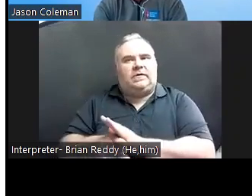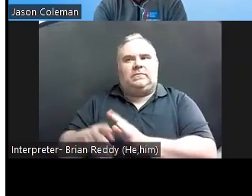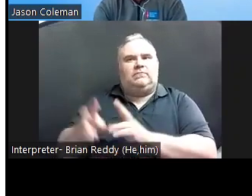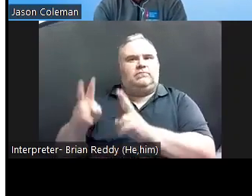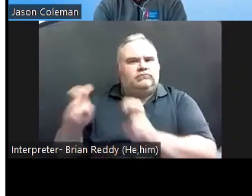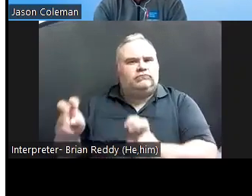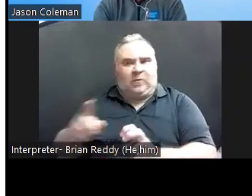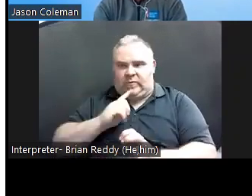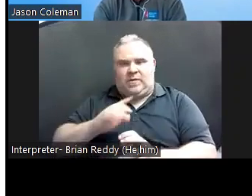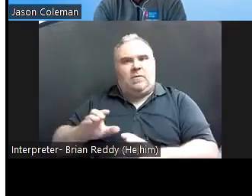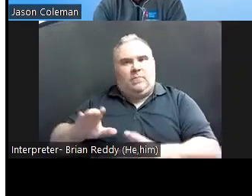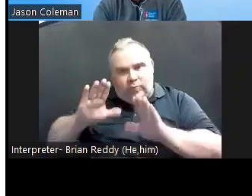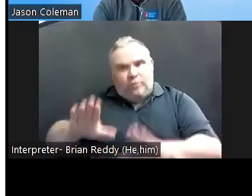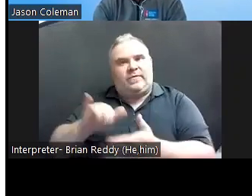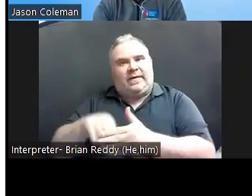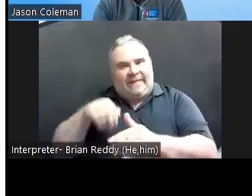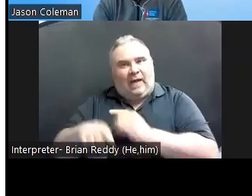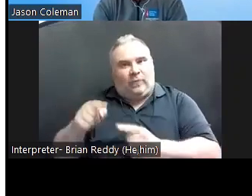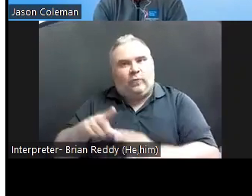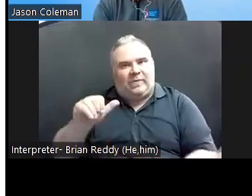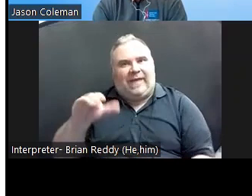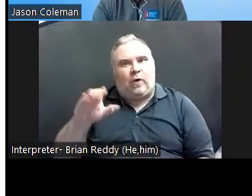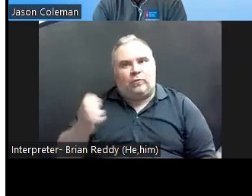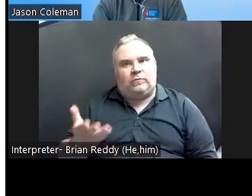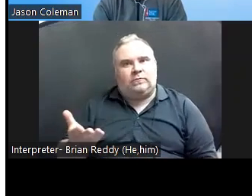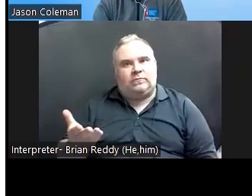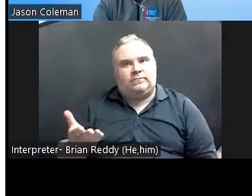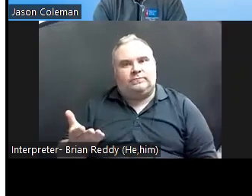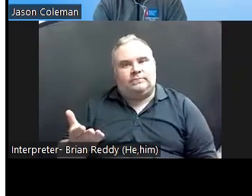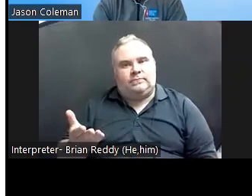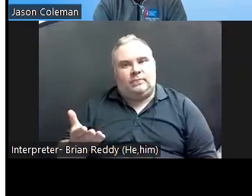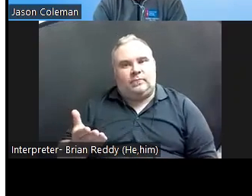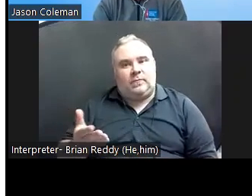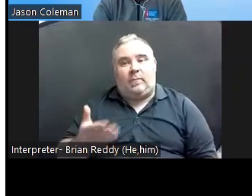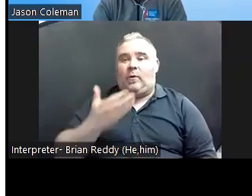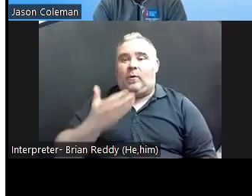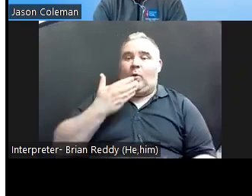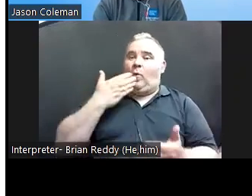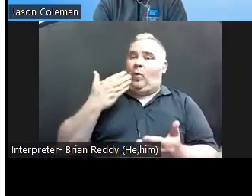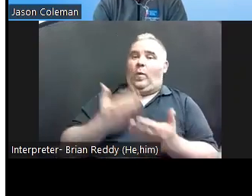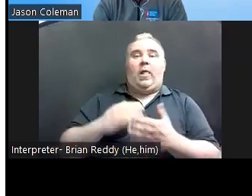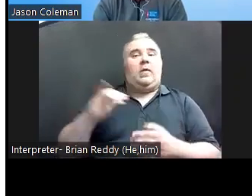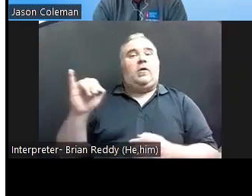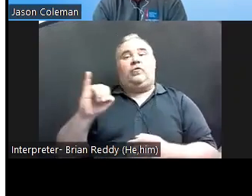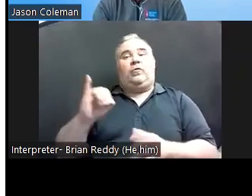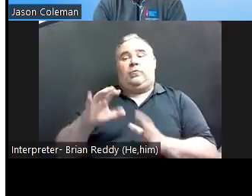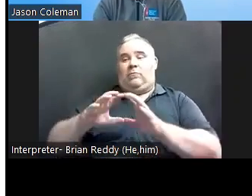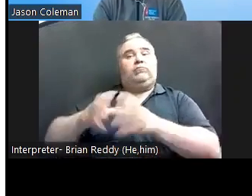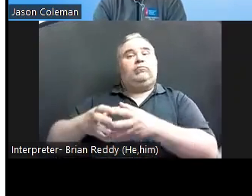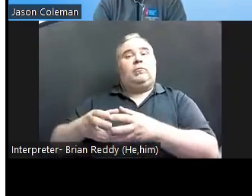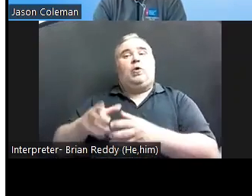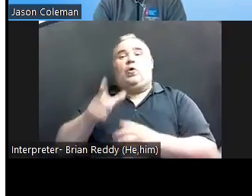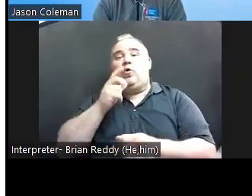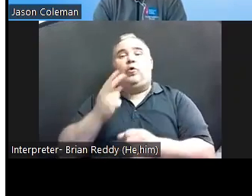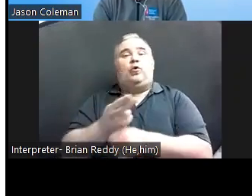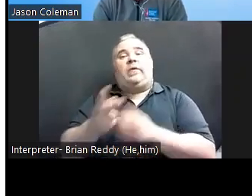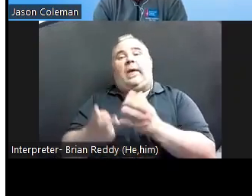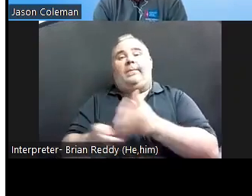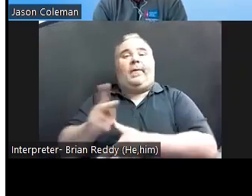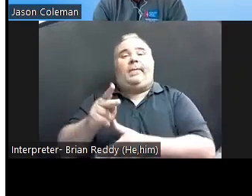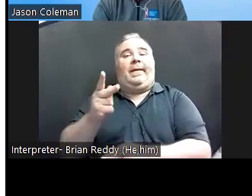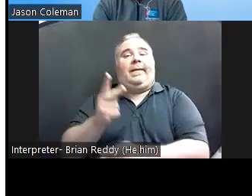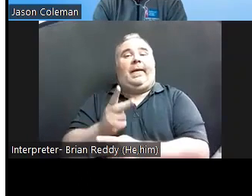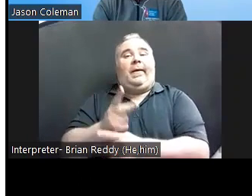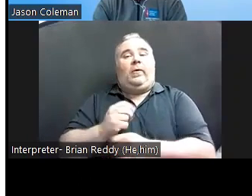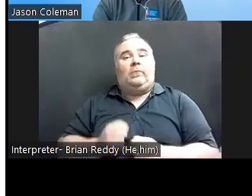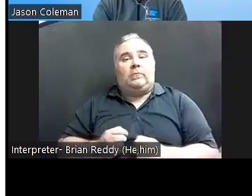really pushing that access to care. Well-insured patient populations that use primary care, they